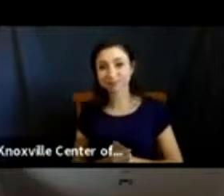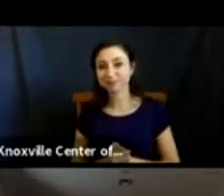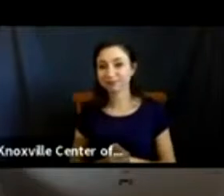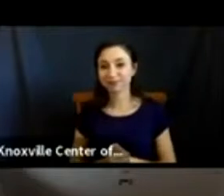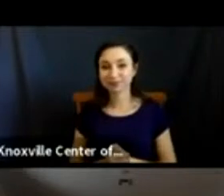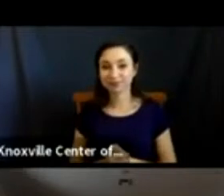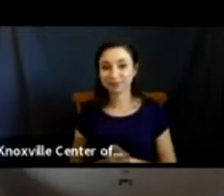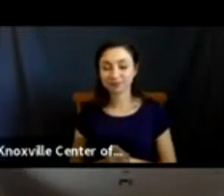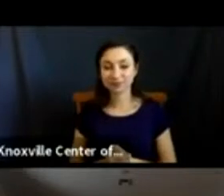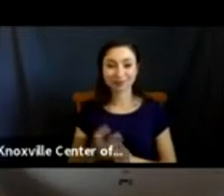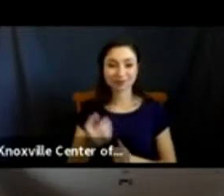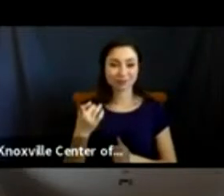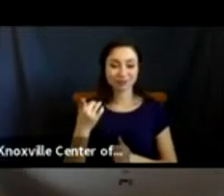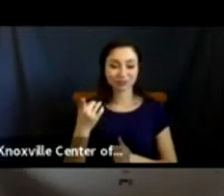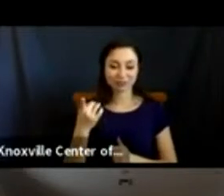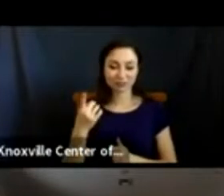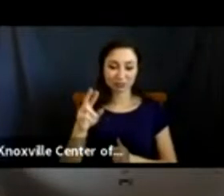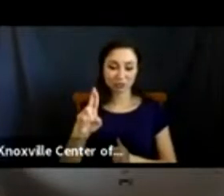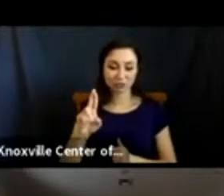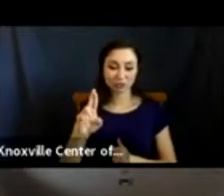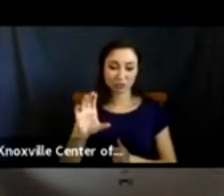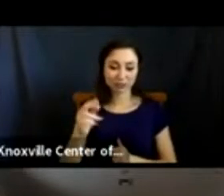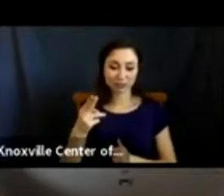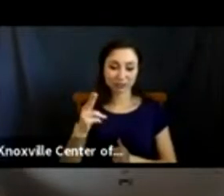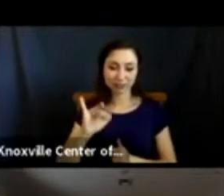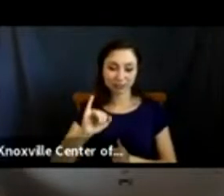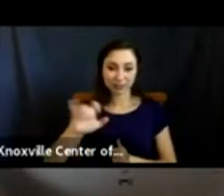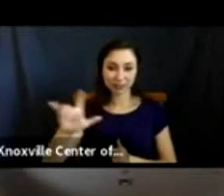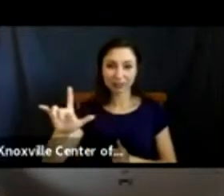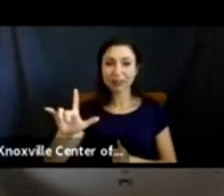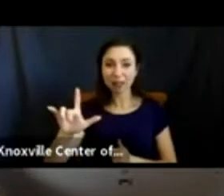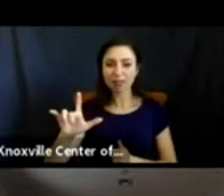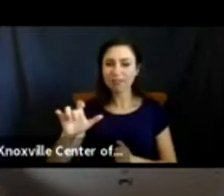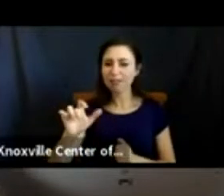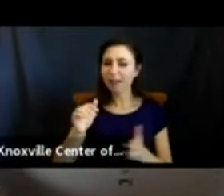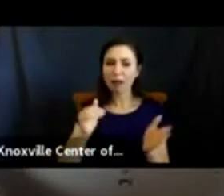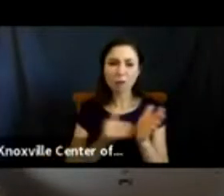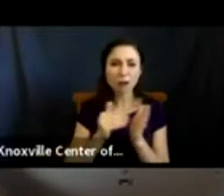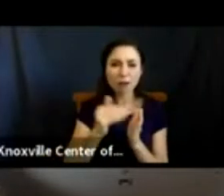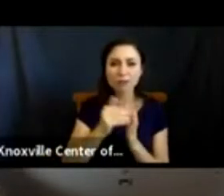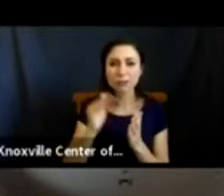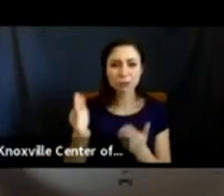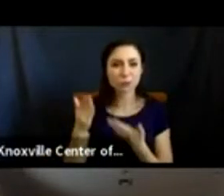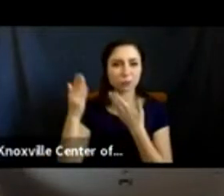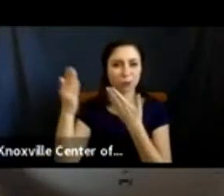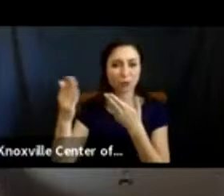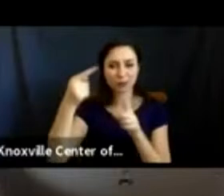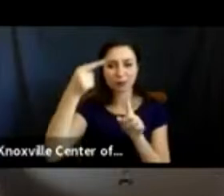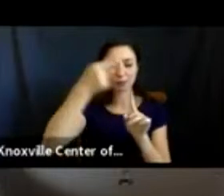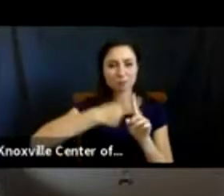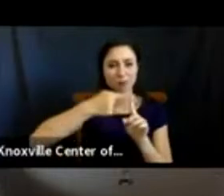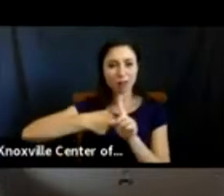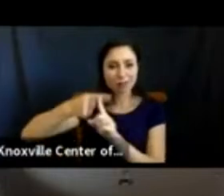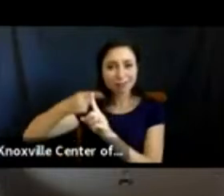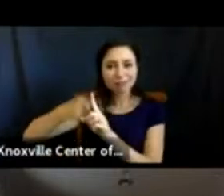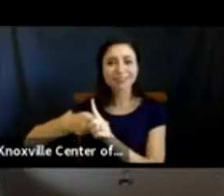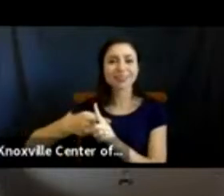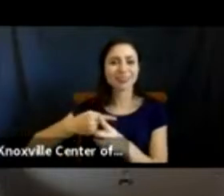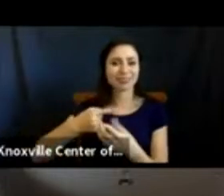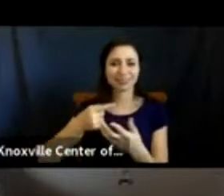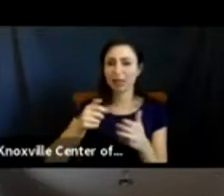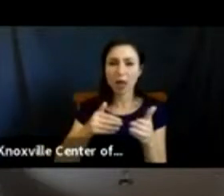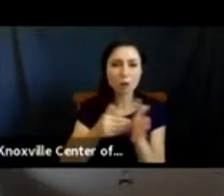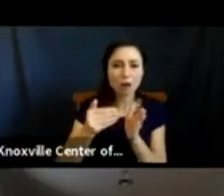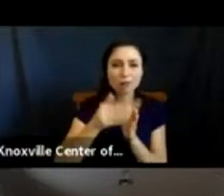Dr. Cahill, how often are those waves reproduced? Is that monthly or every other month, or about how often is that being